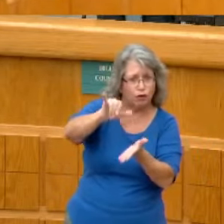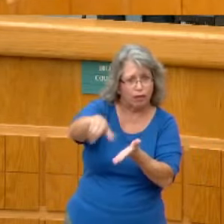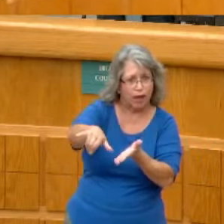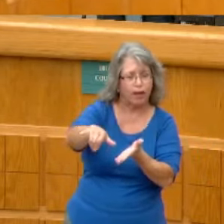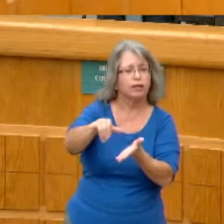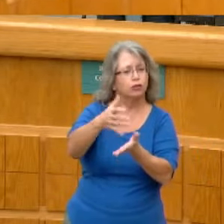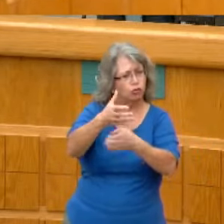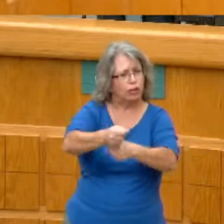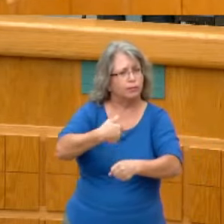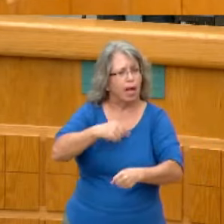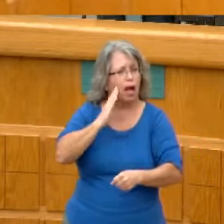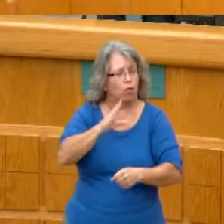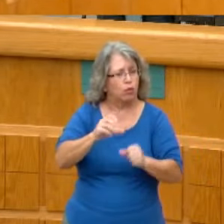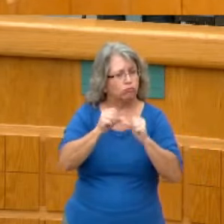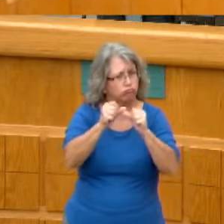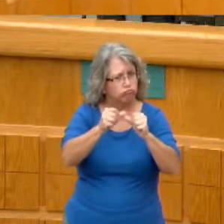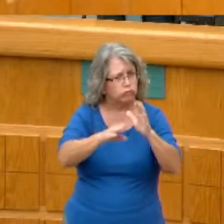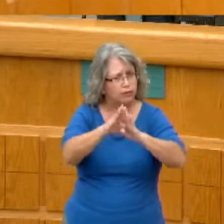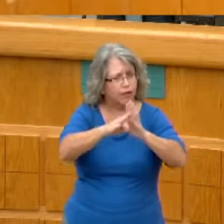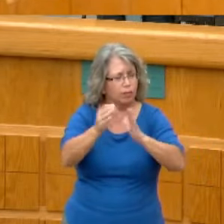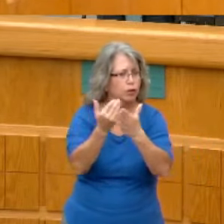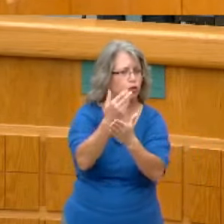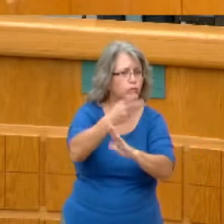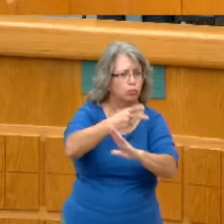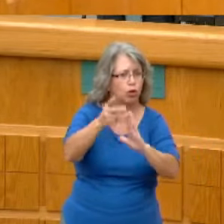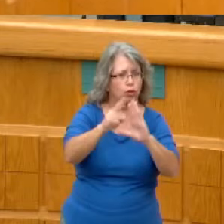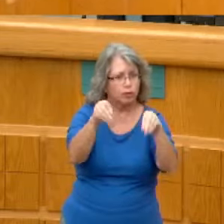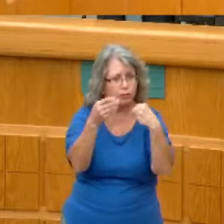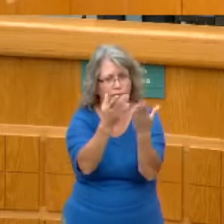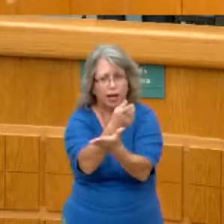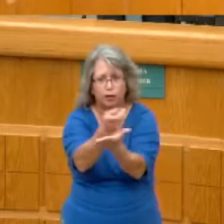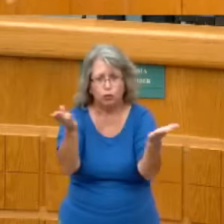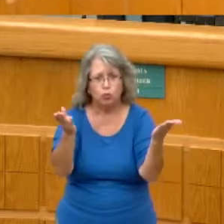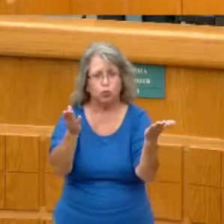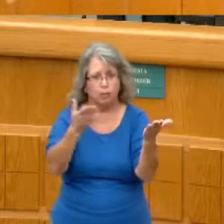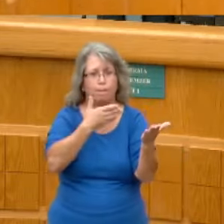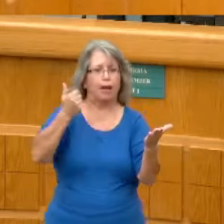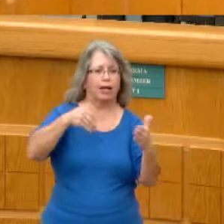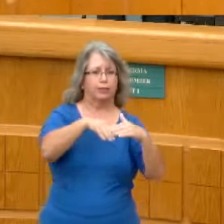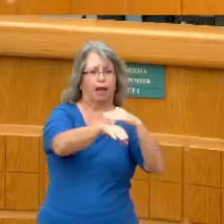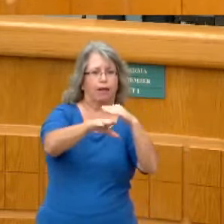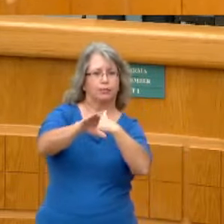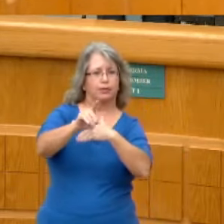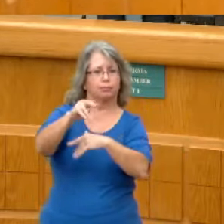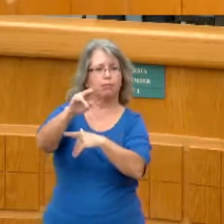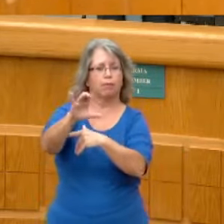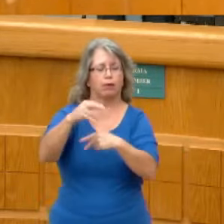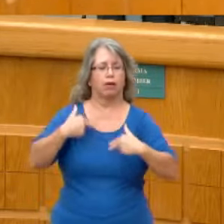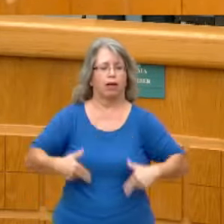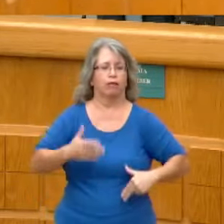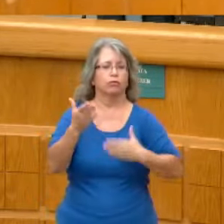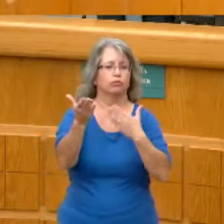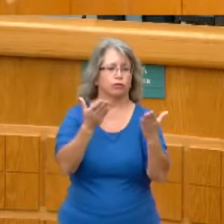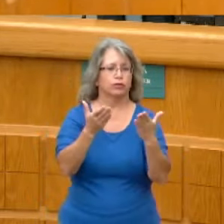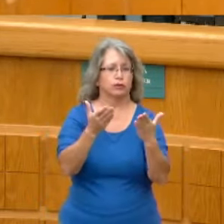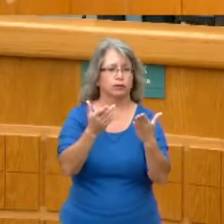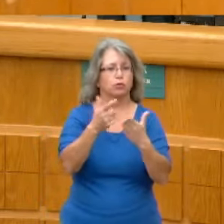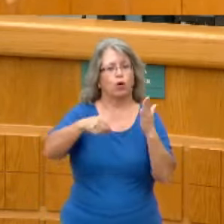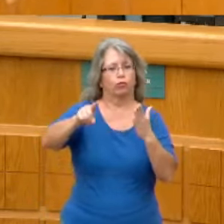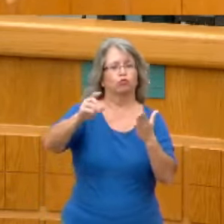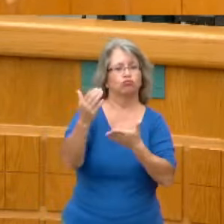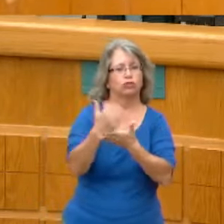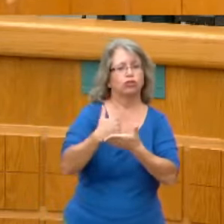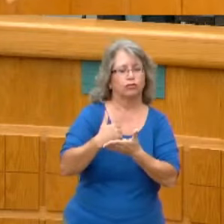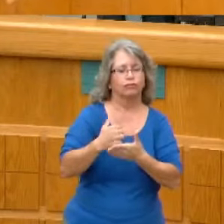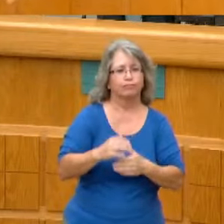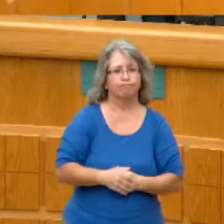new programs to provide you the very best access to public health services that you deserve. I ask you, though,